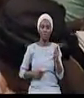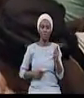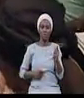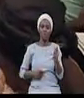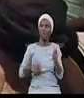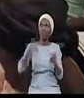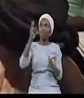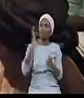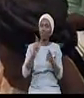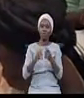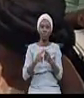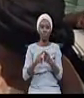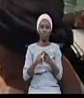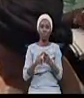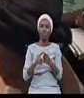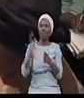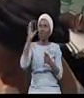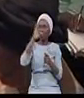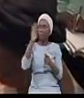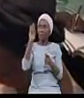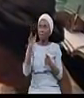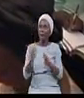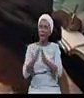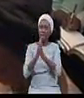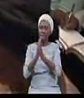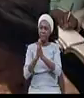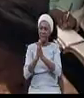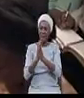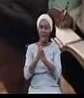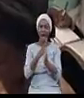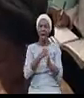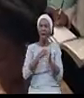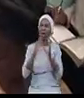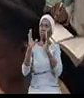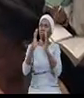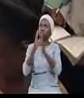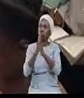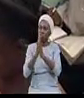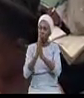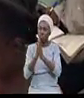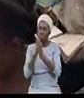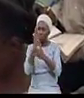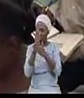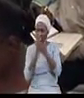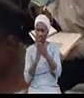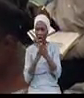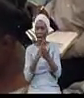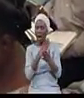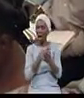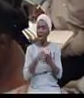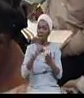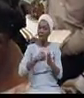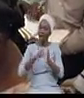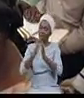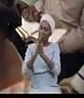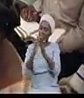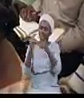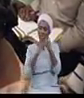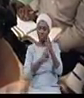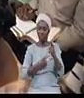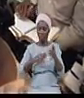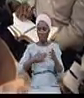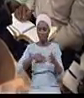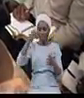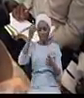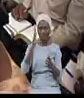supplication with fasting and sackcloth and ashes. And I prayed unto the Lord my God